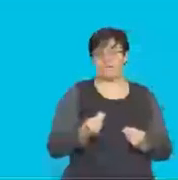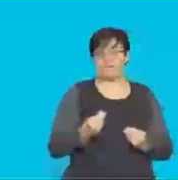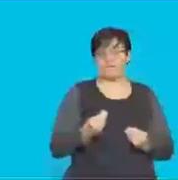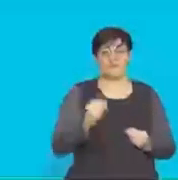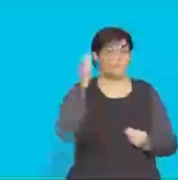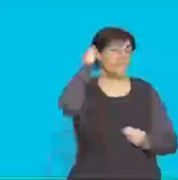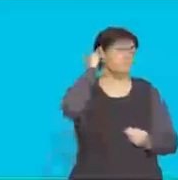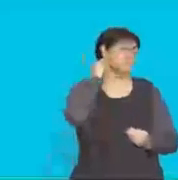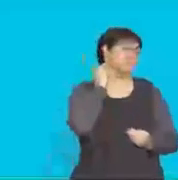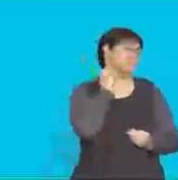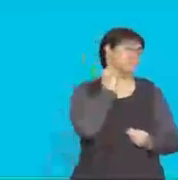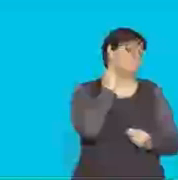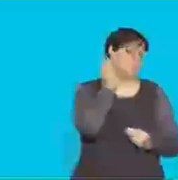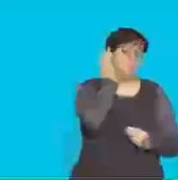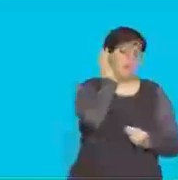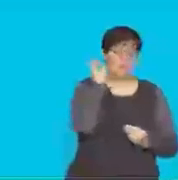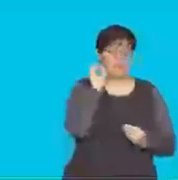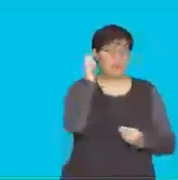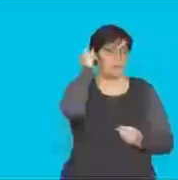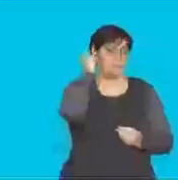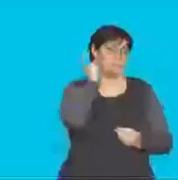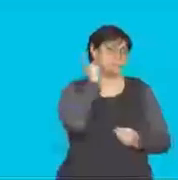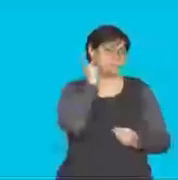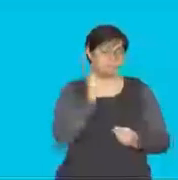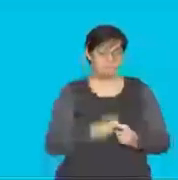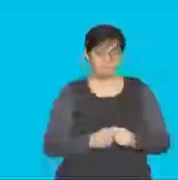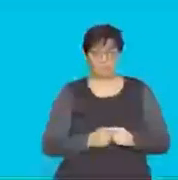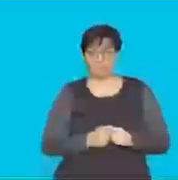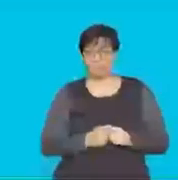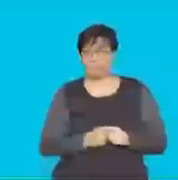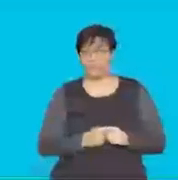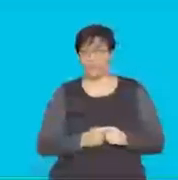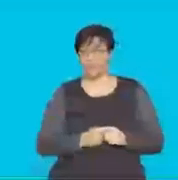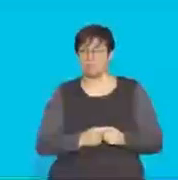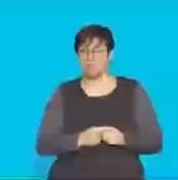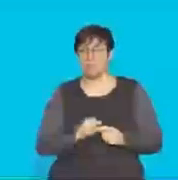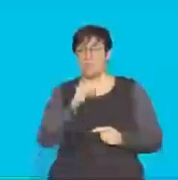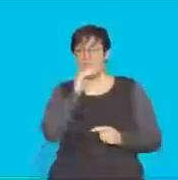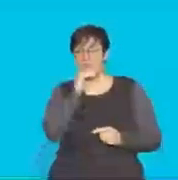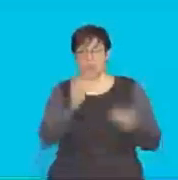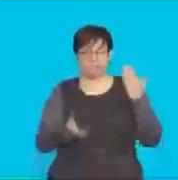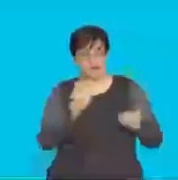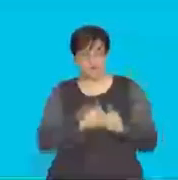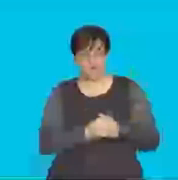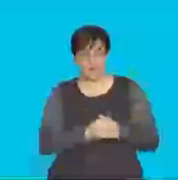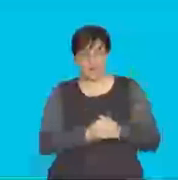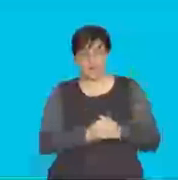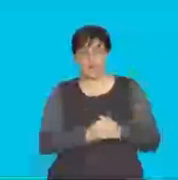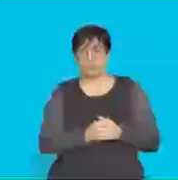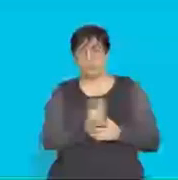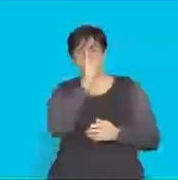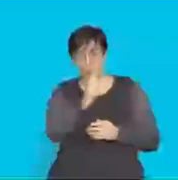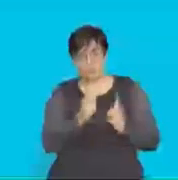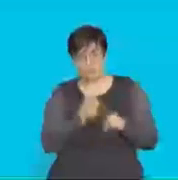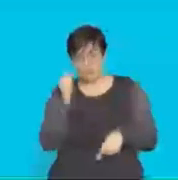the attached earlobe. So this individual here has the attached earlobe. So simply put into a ratio of the two,